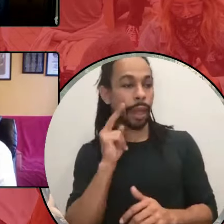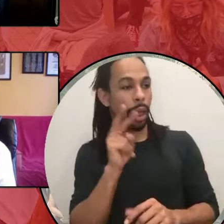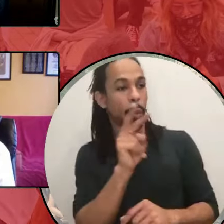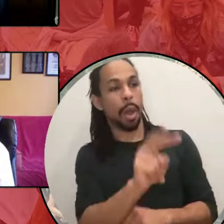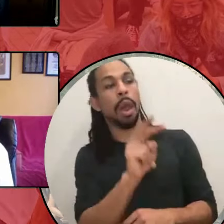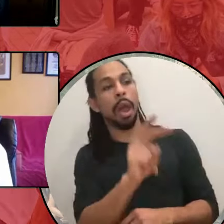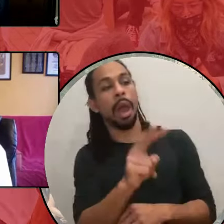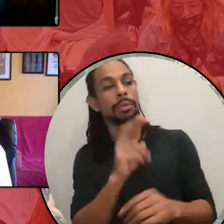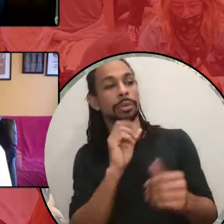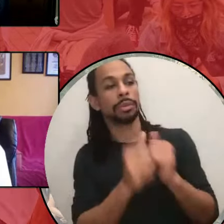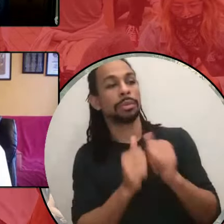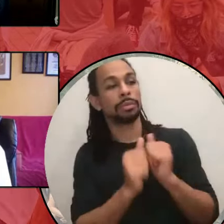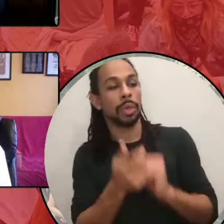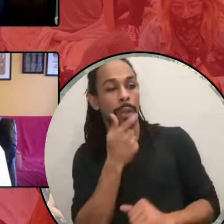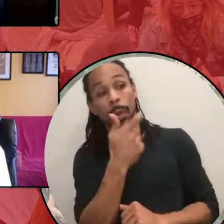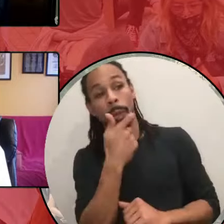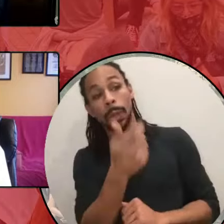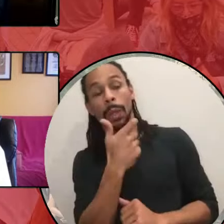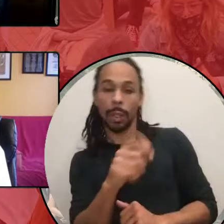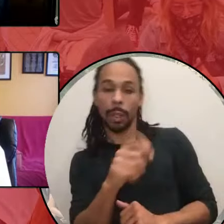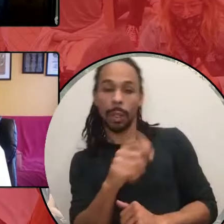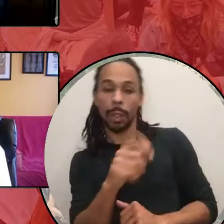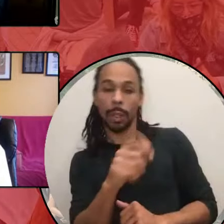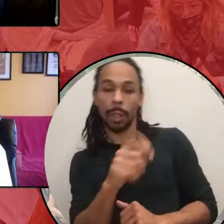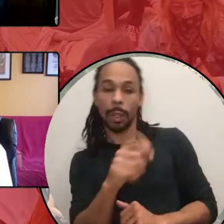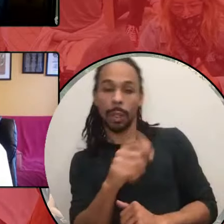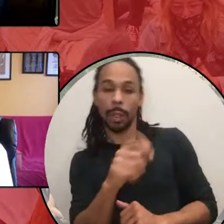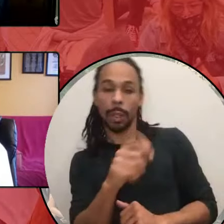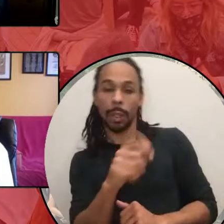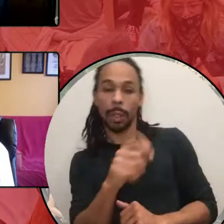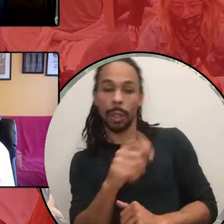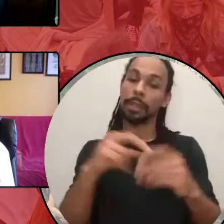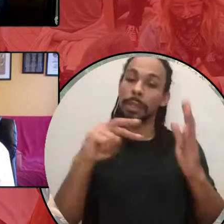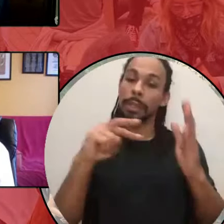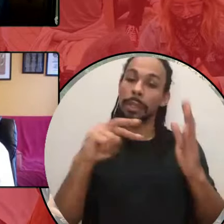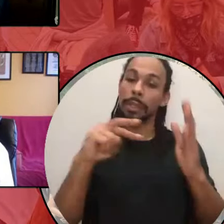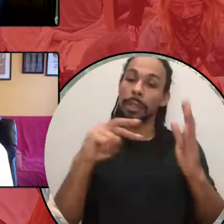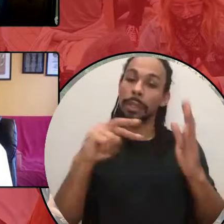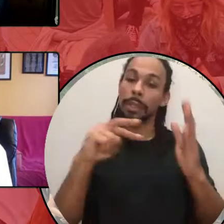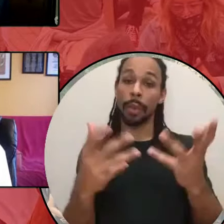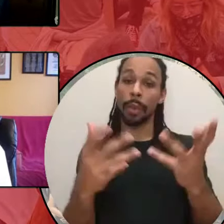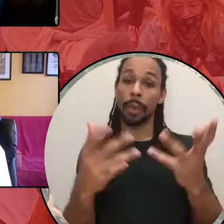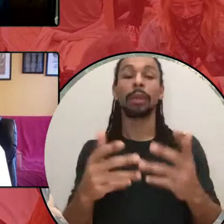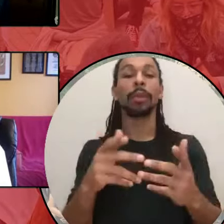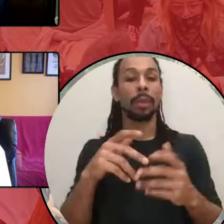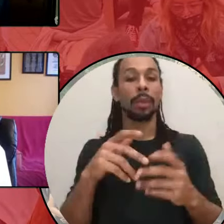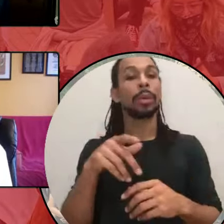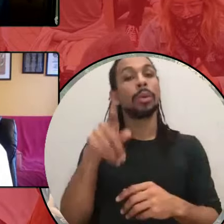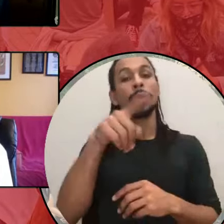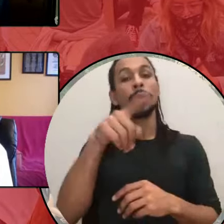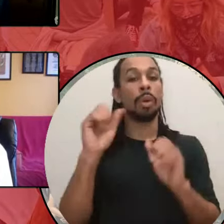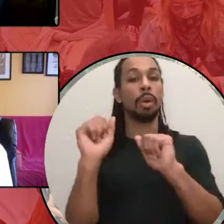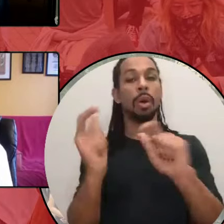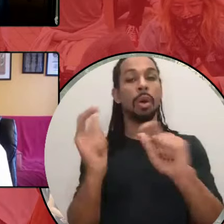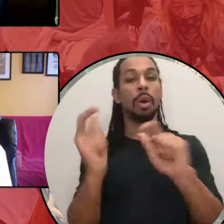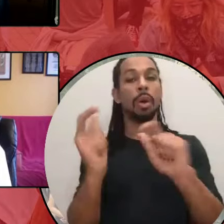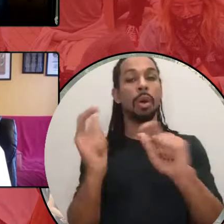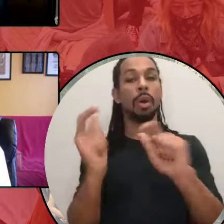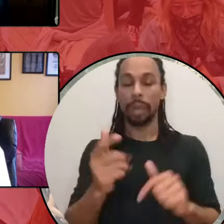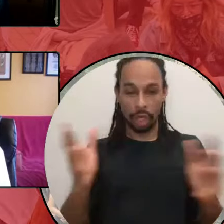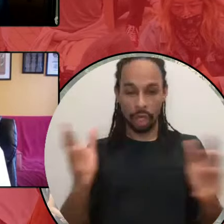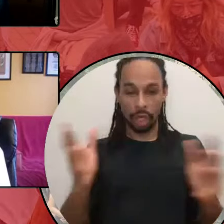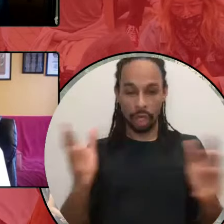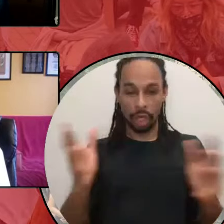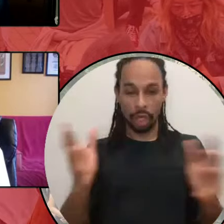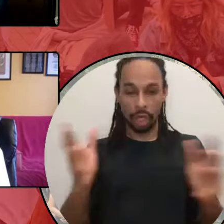around encouraging all of the participants today to deepen their work, to look up the work that all of